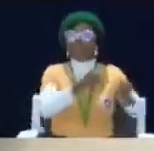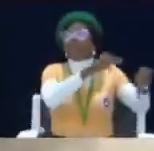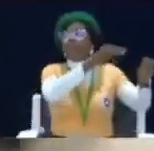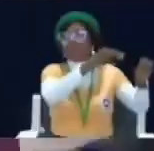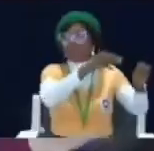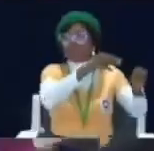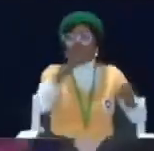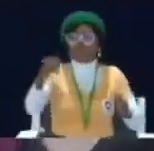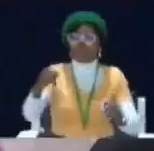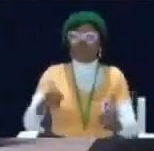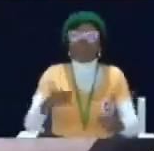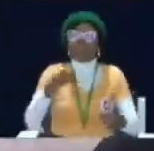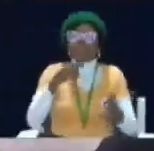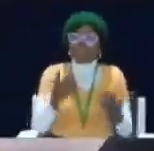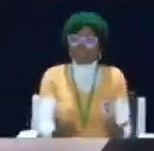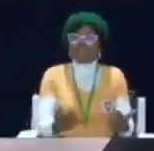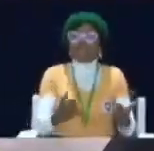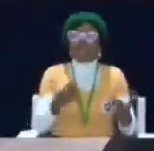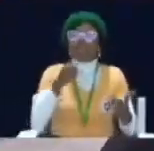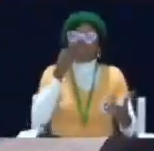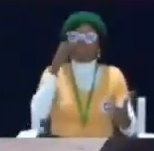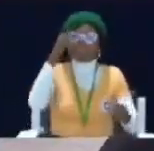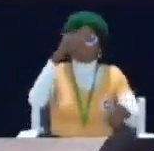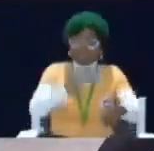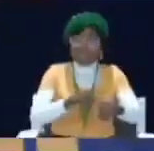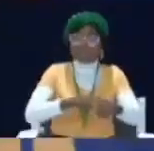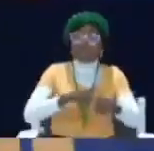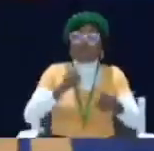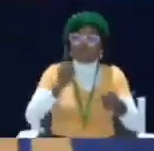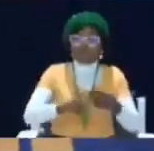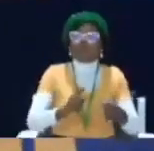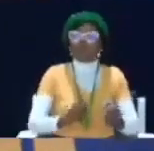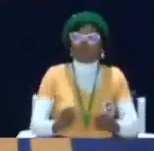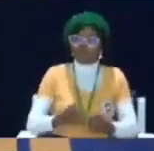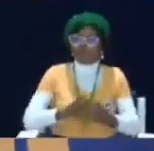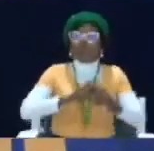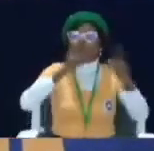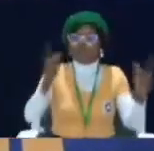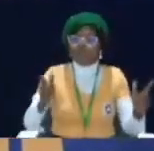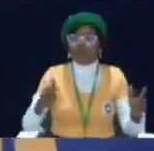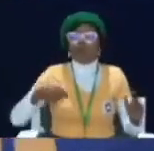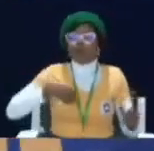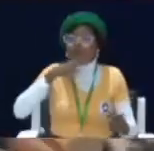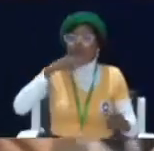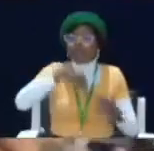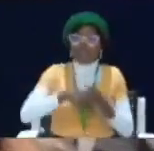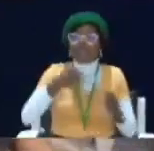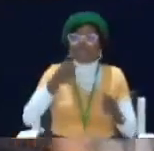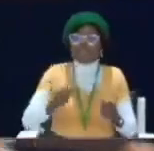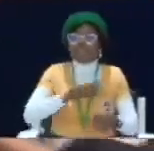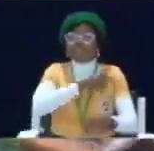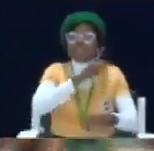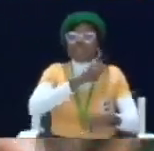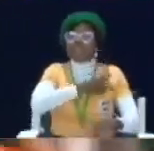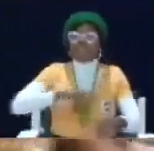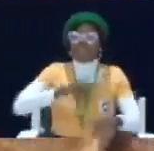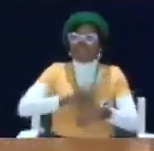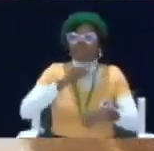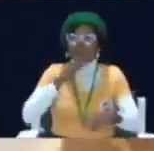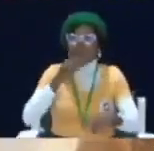to enlarge. We are on a kingdom assignment to take charge in all our various